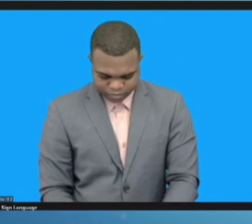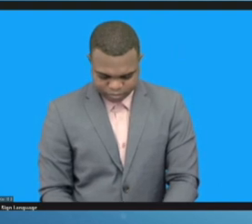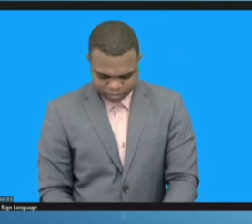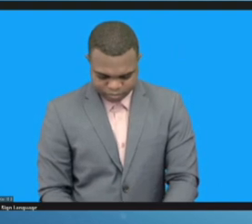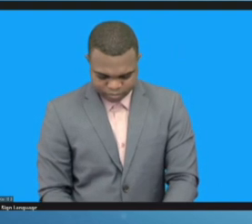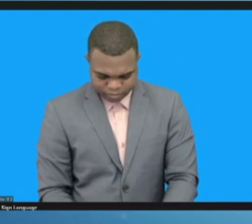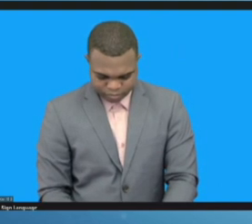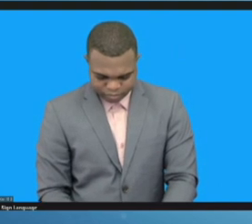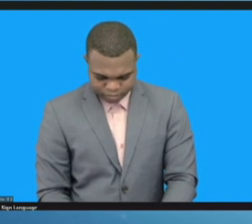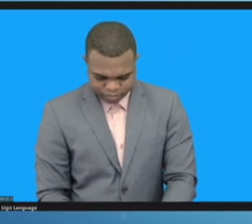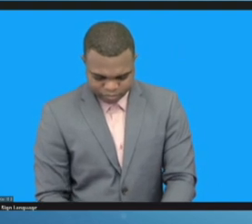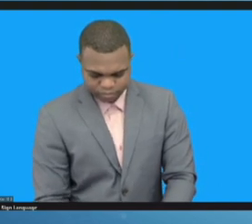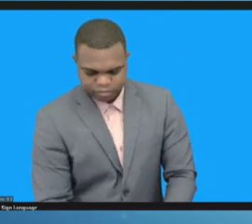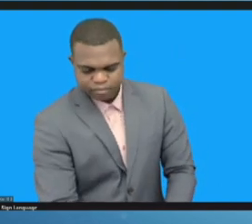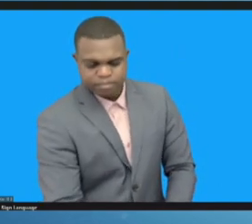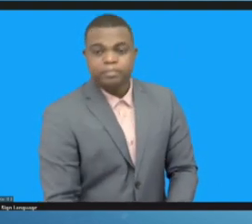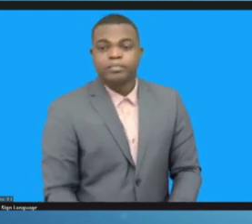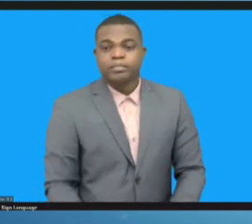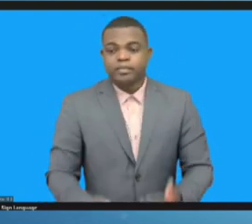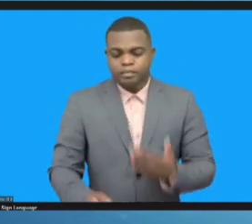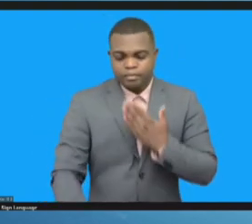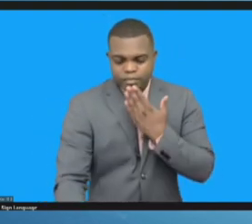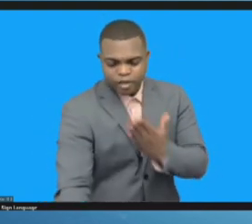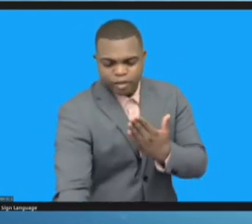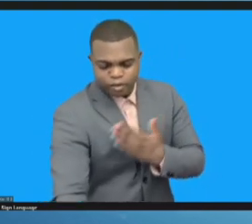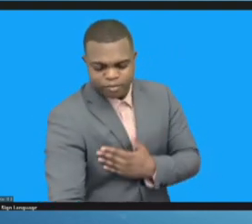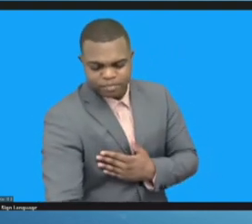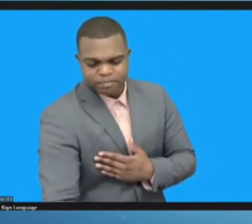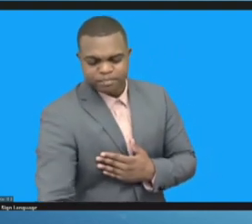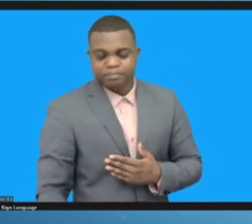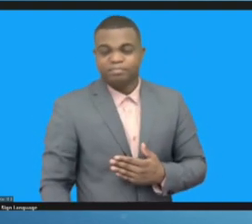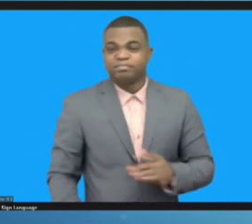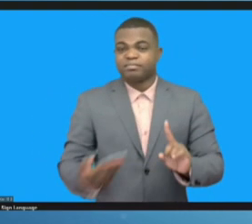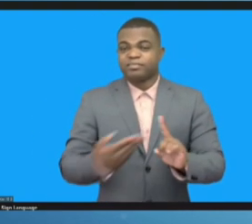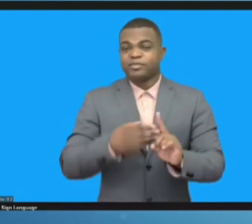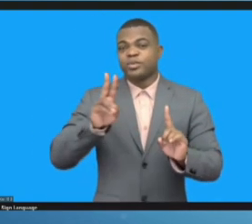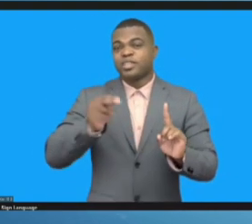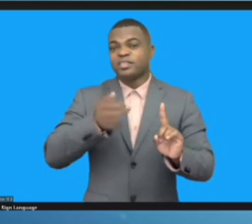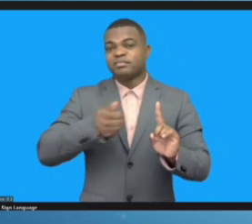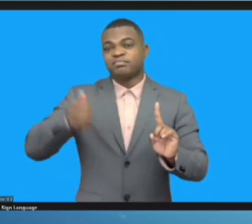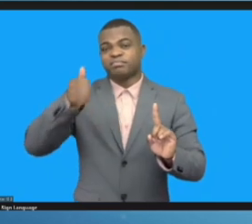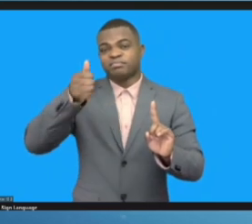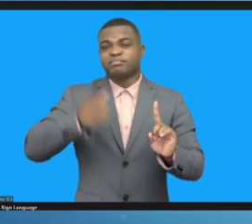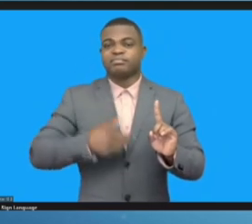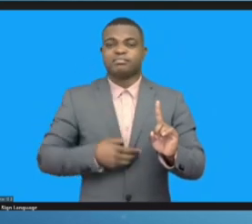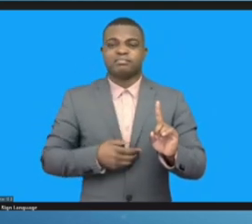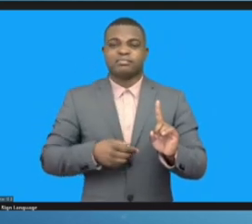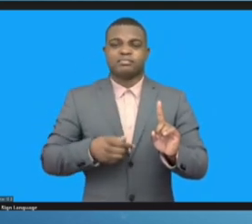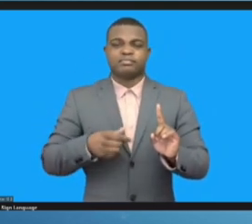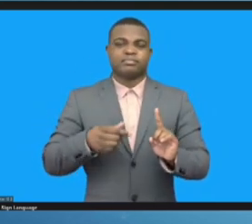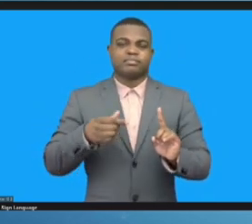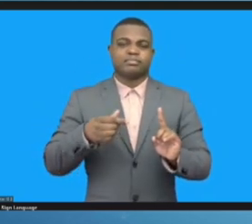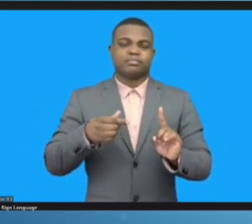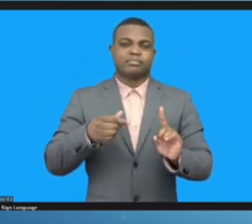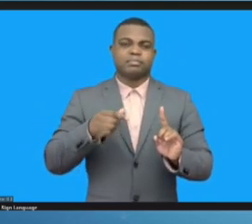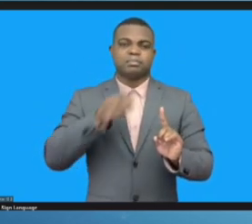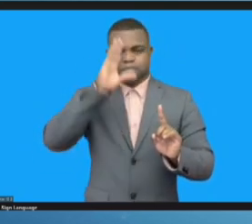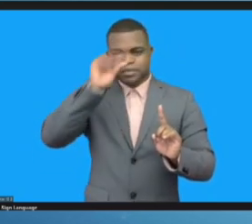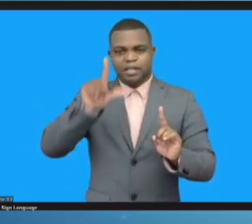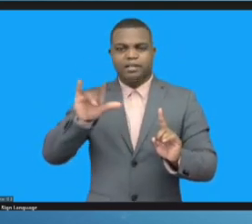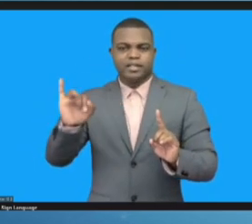Thank you, Your Excellency, Dr. Abiy Ahmed, Prime Minister of Ethiopia. My dear